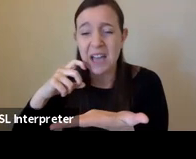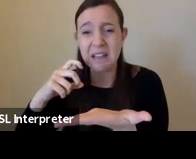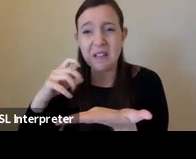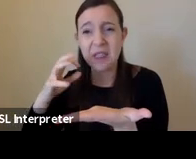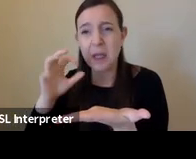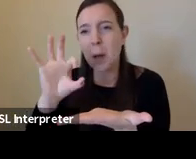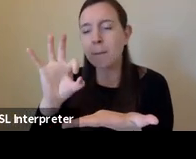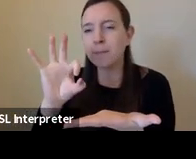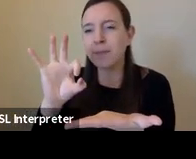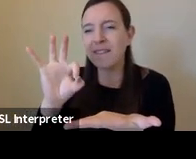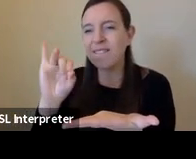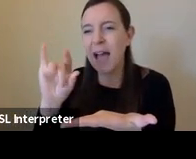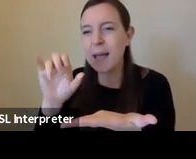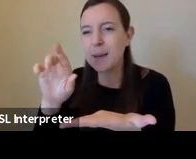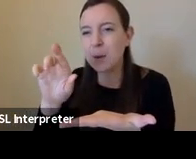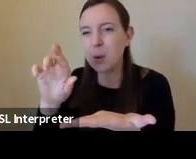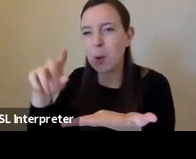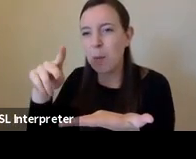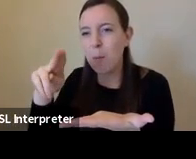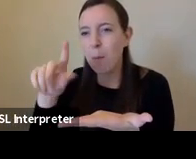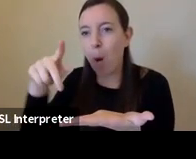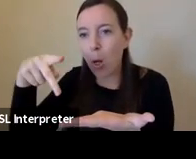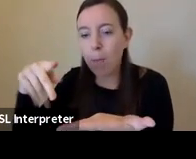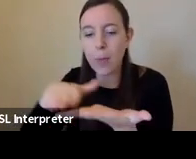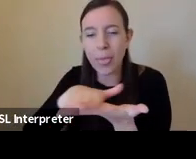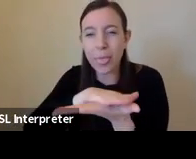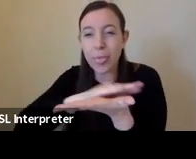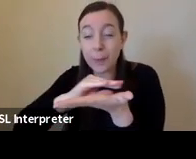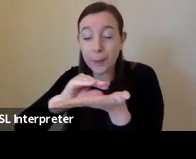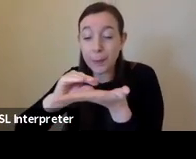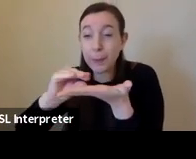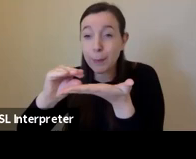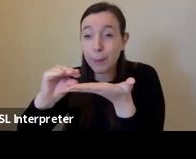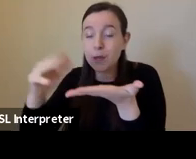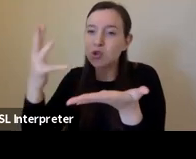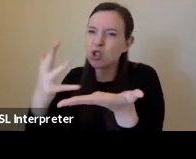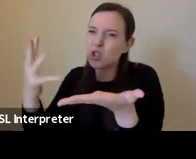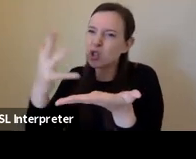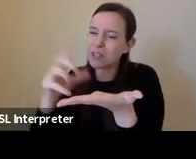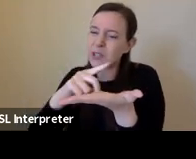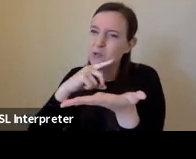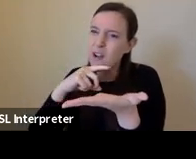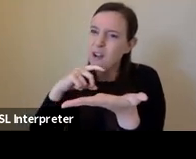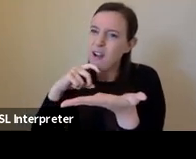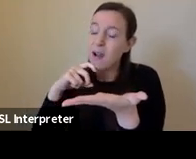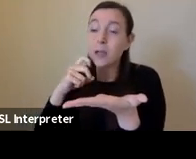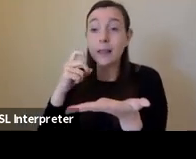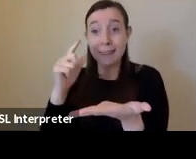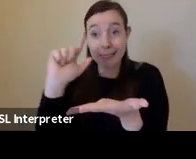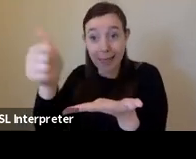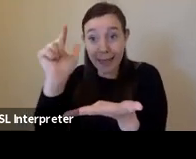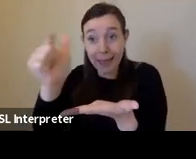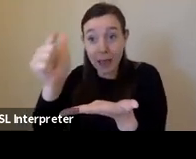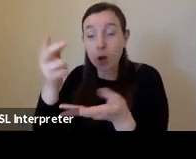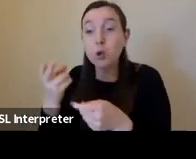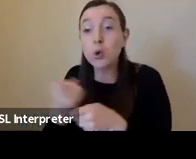that that can be used later for your jams. So what you would do is once it's to a